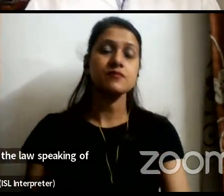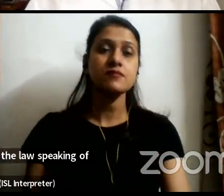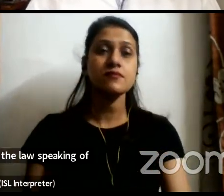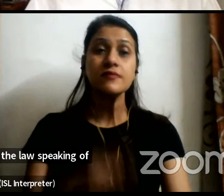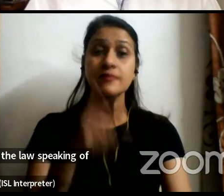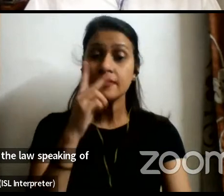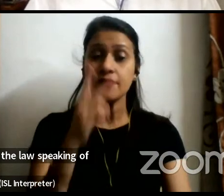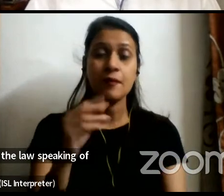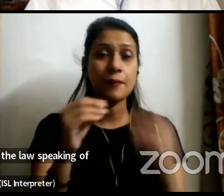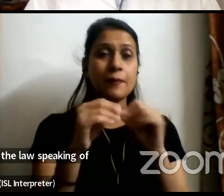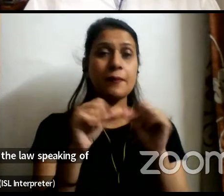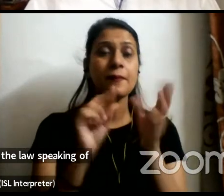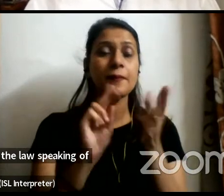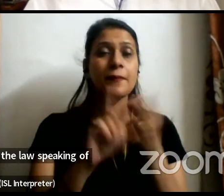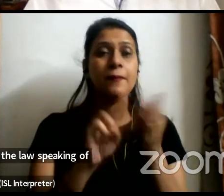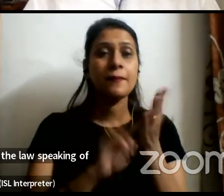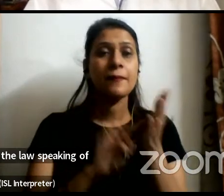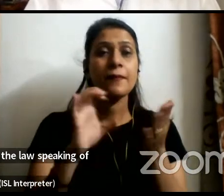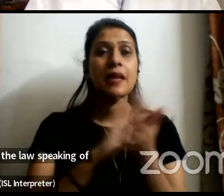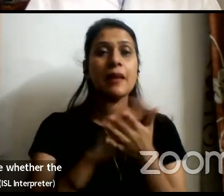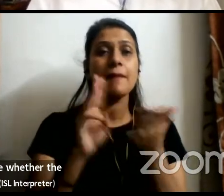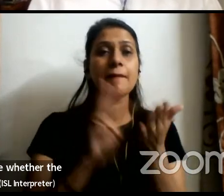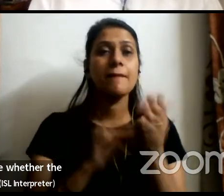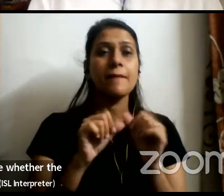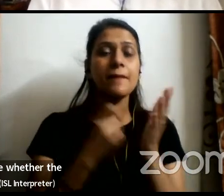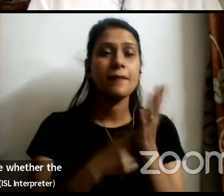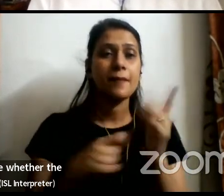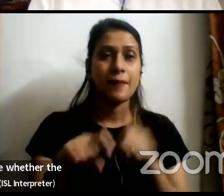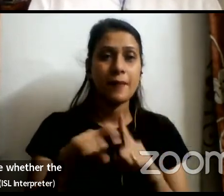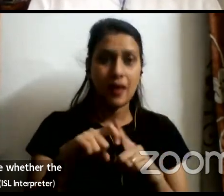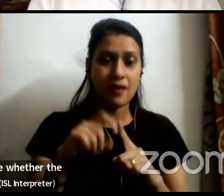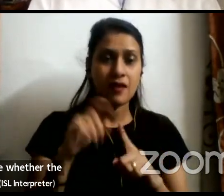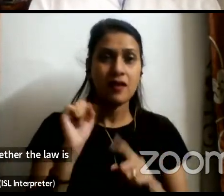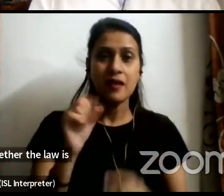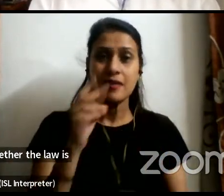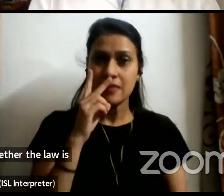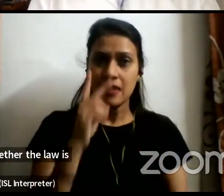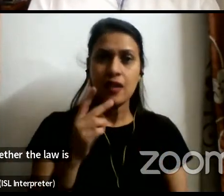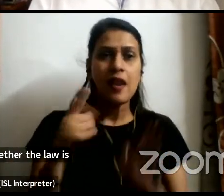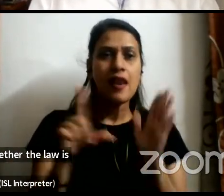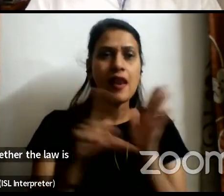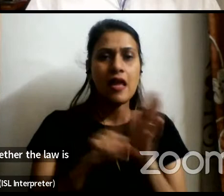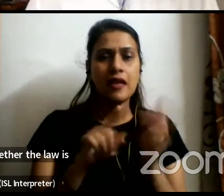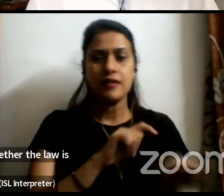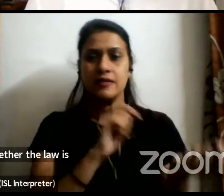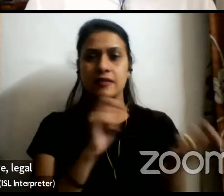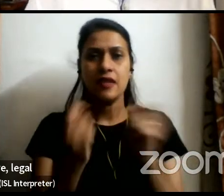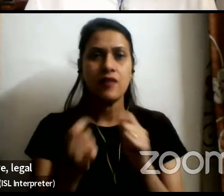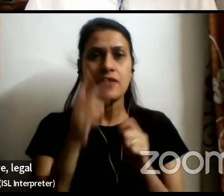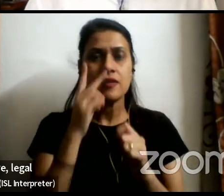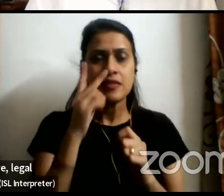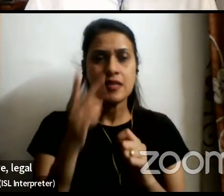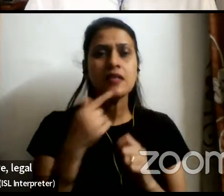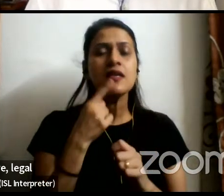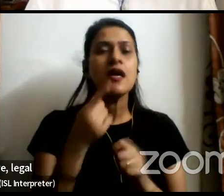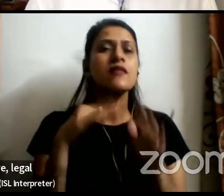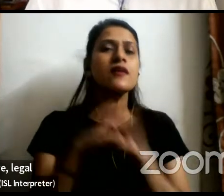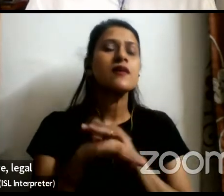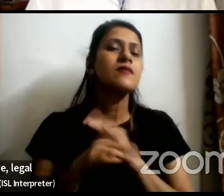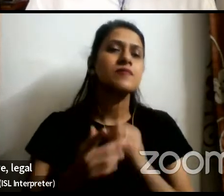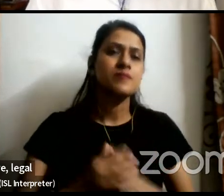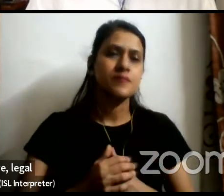do you decide whether the law is successful or not? When I looked at the literature, legal transplant literature, some of them simply said,